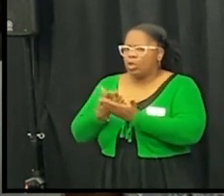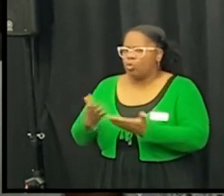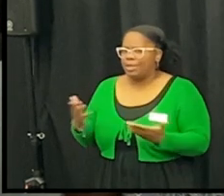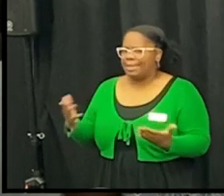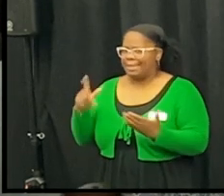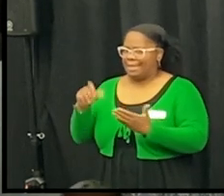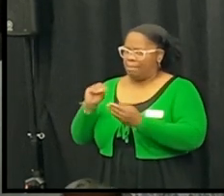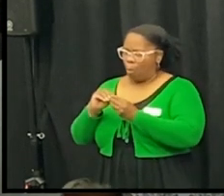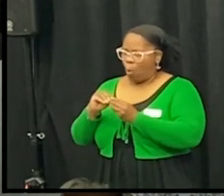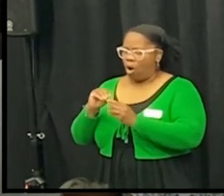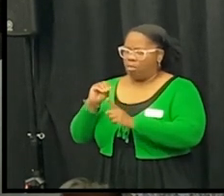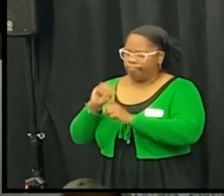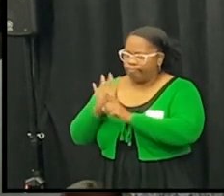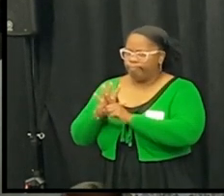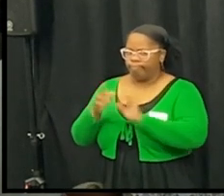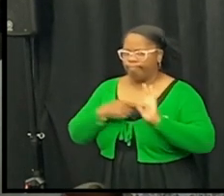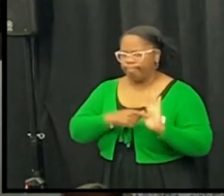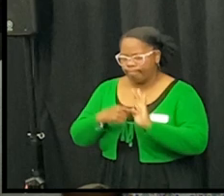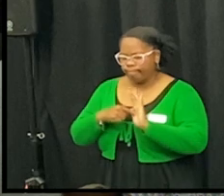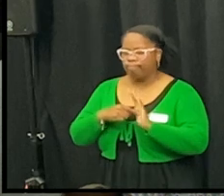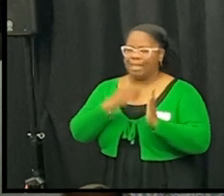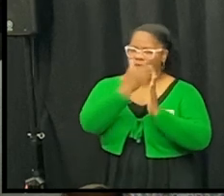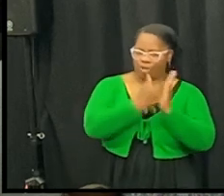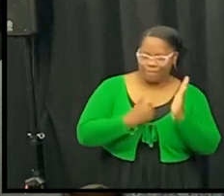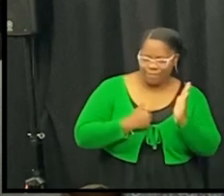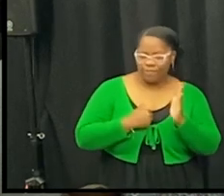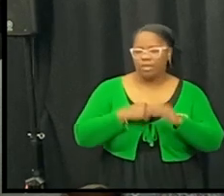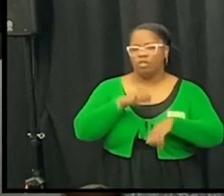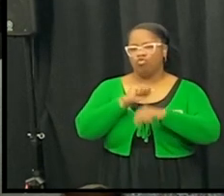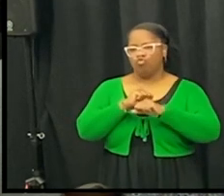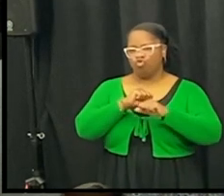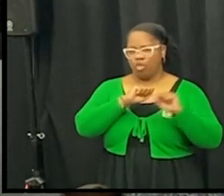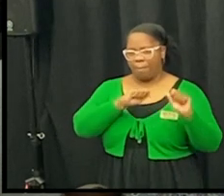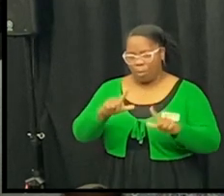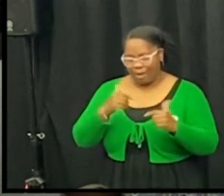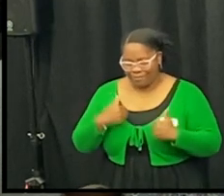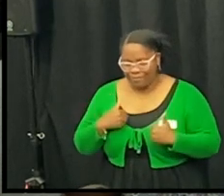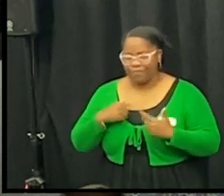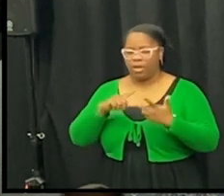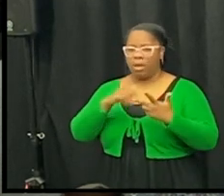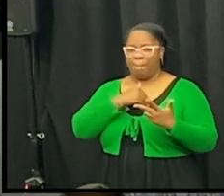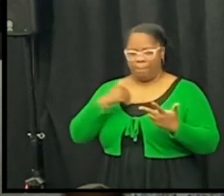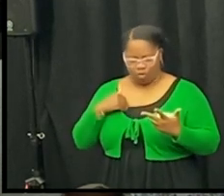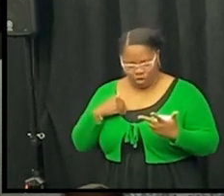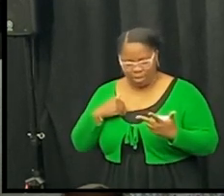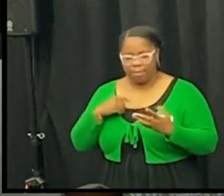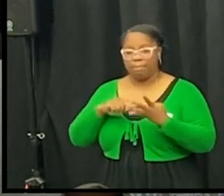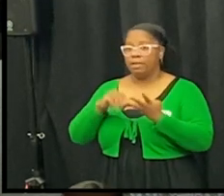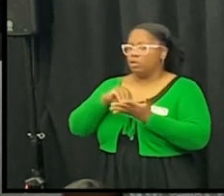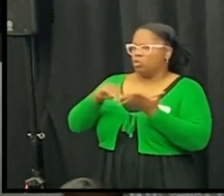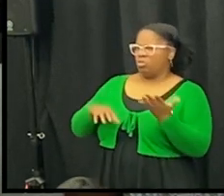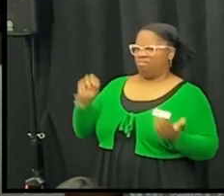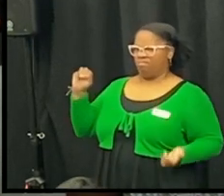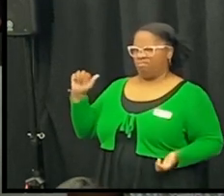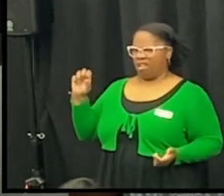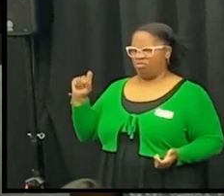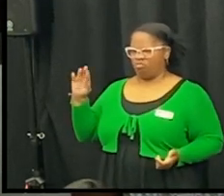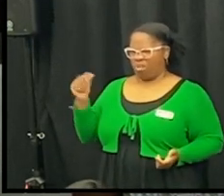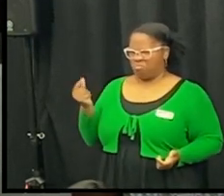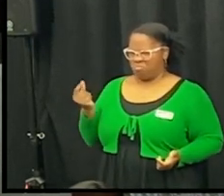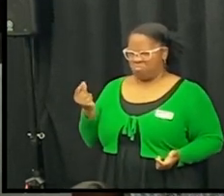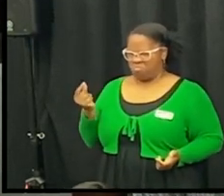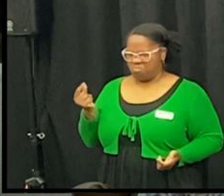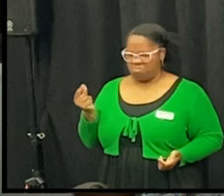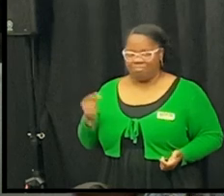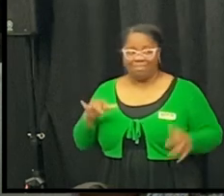more exposure. You've got your directory, you've got a jobs board, membership, student maestras. What are the student maestras?